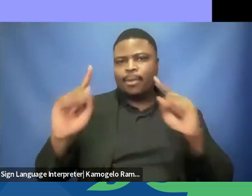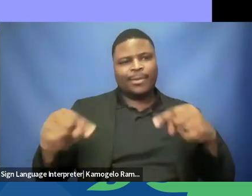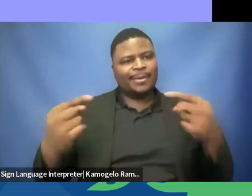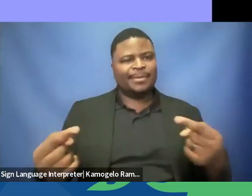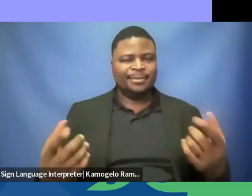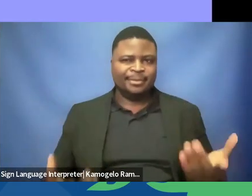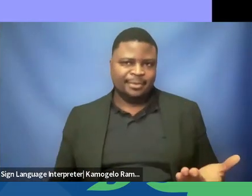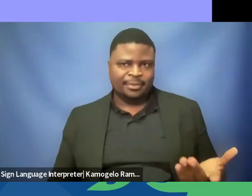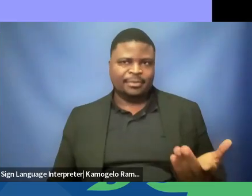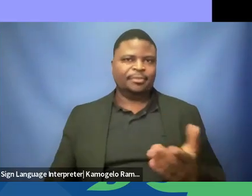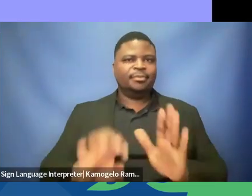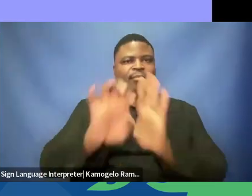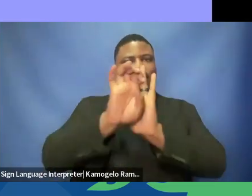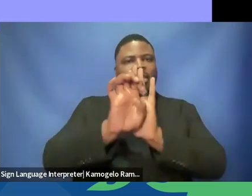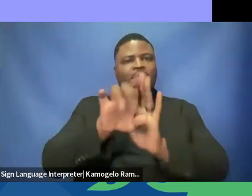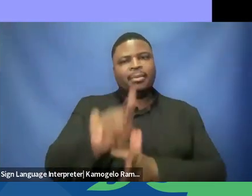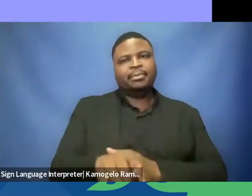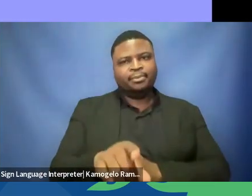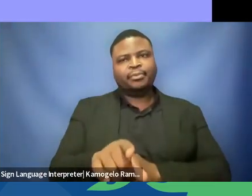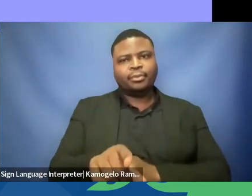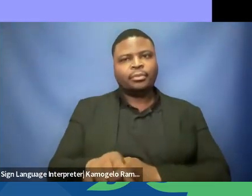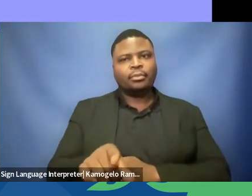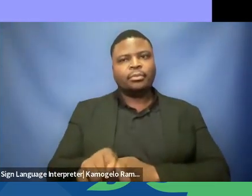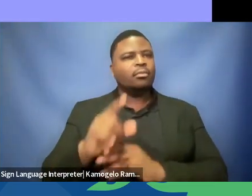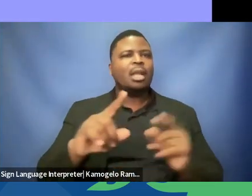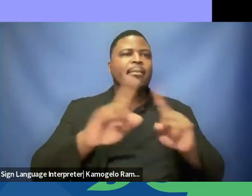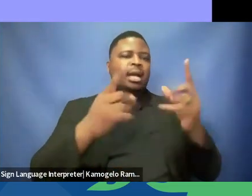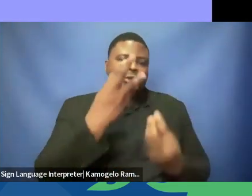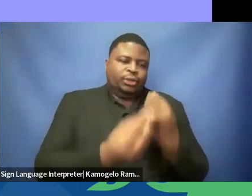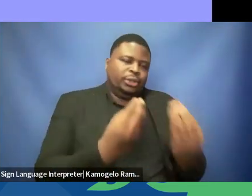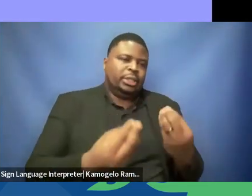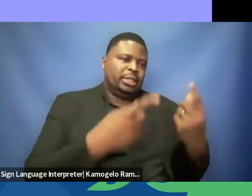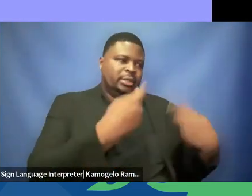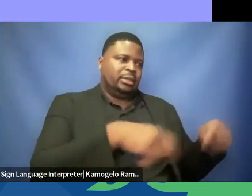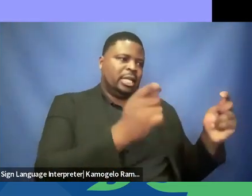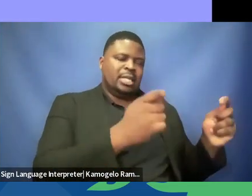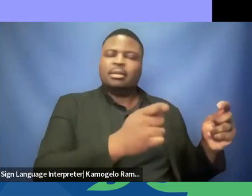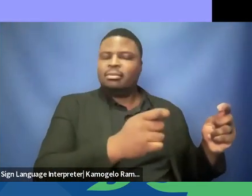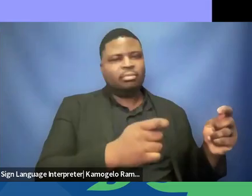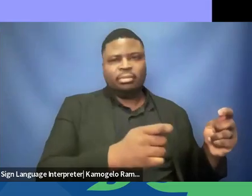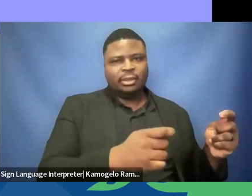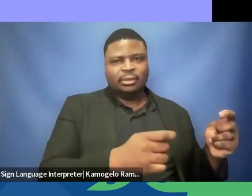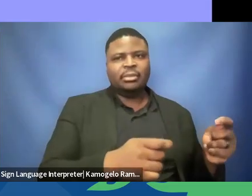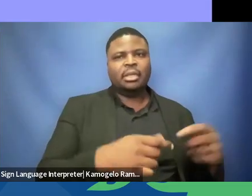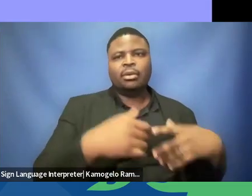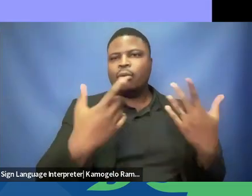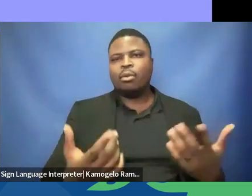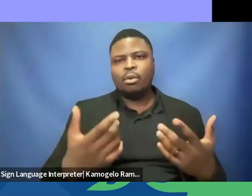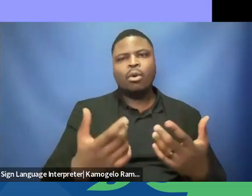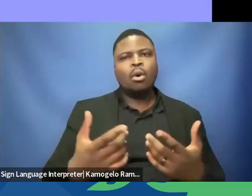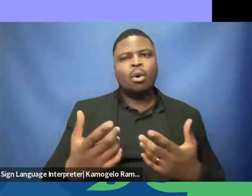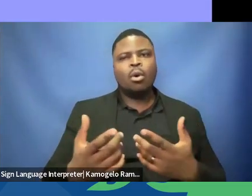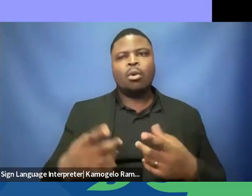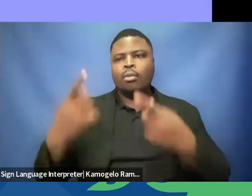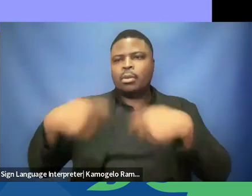For example, regulating sale, not selling to the minors, not selling near the